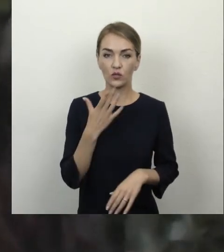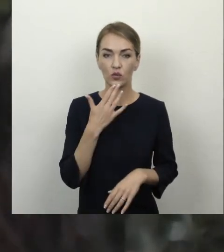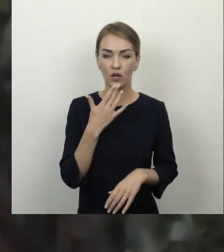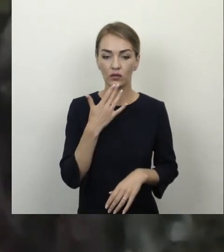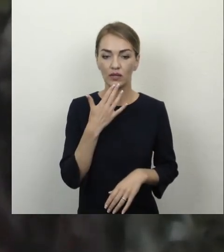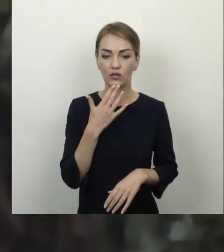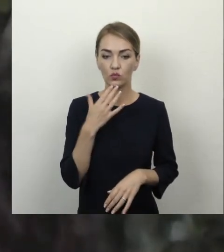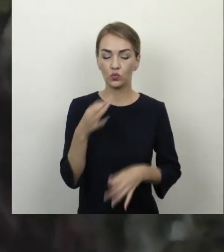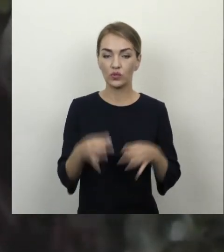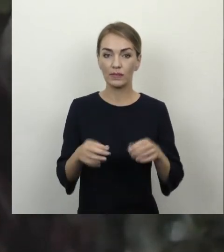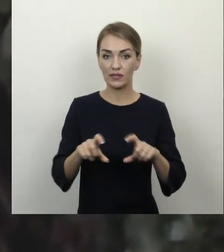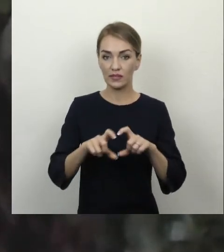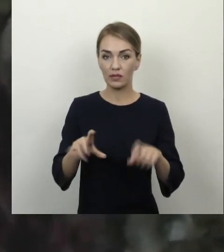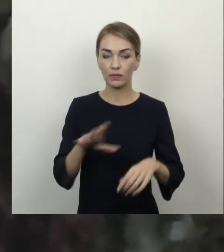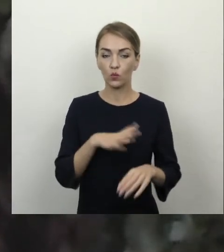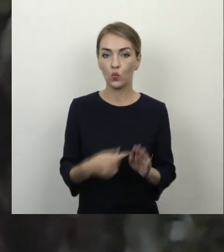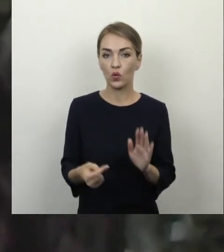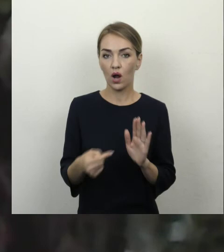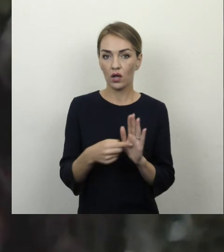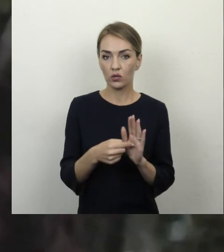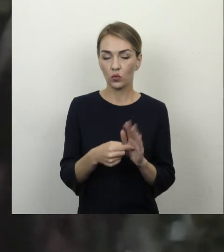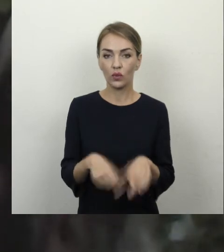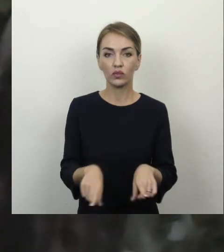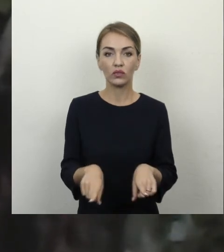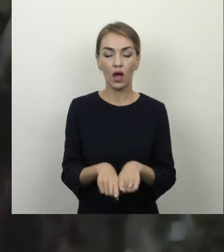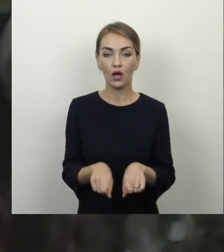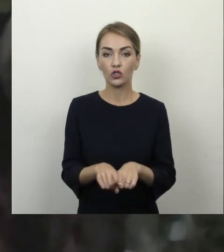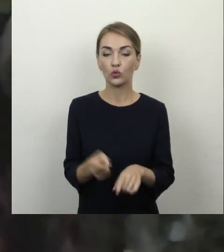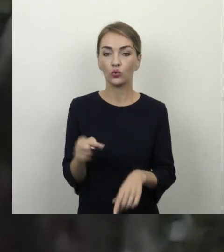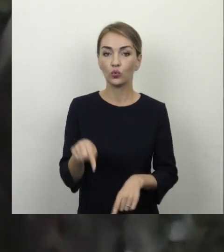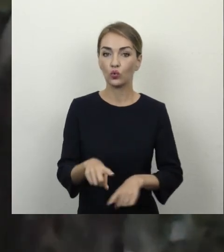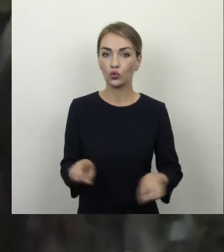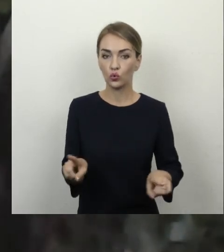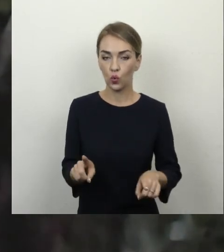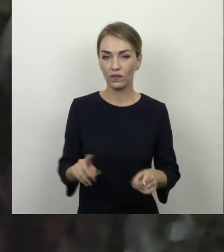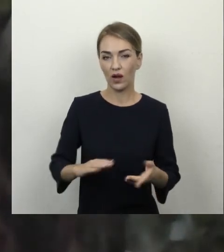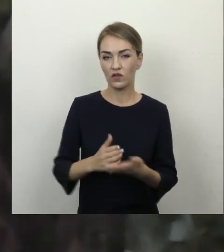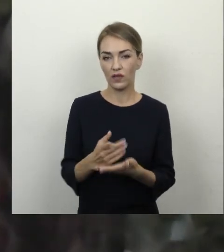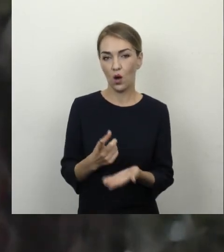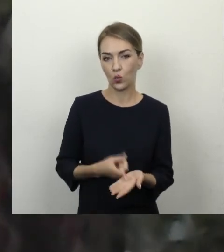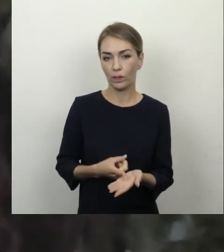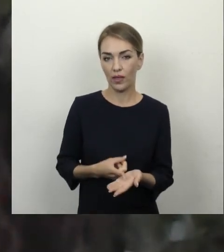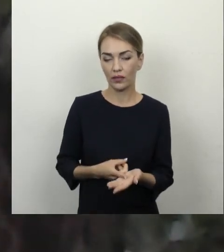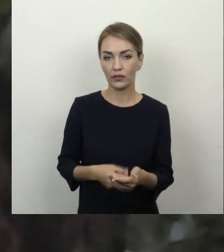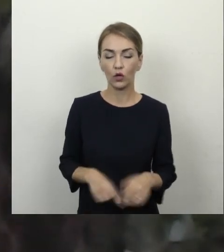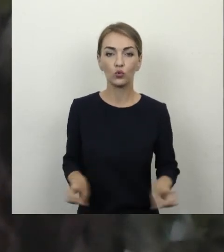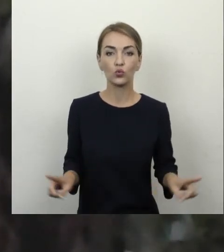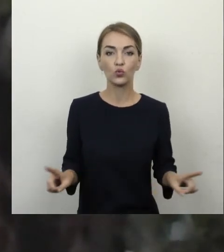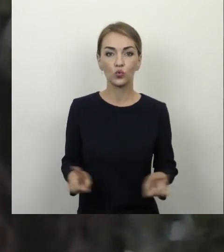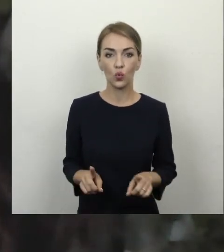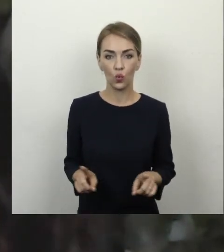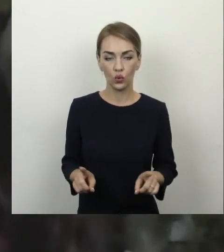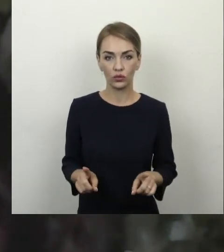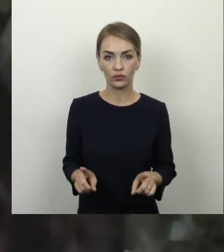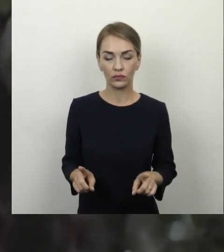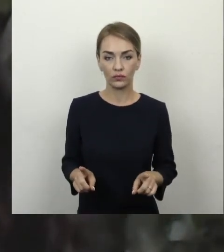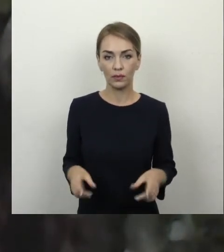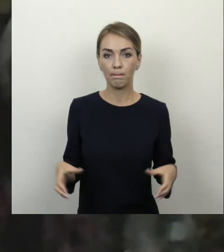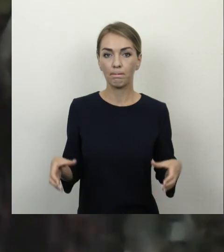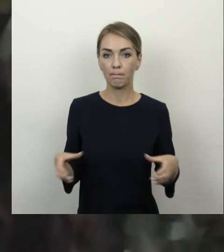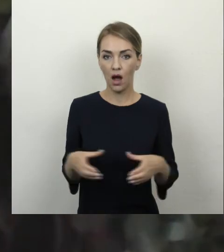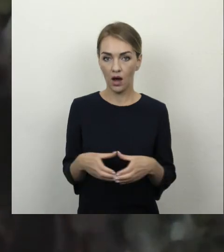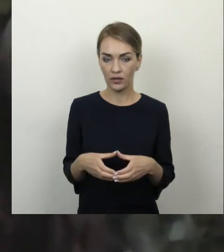and requirements. And the decision also stated as the ground